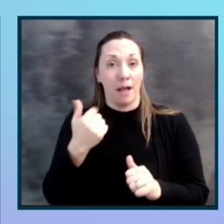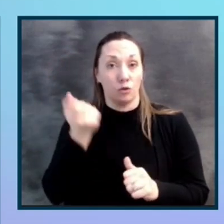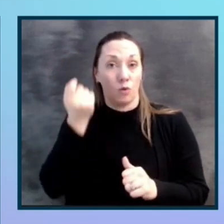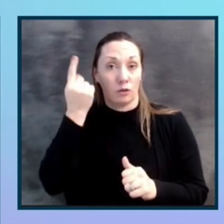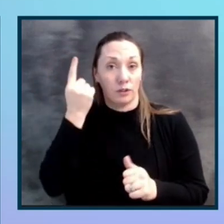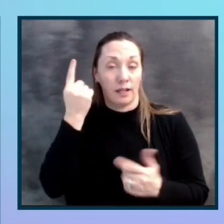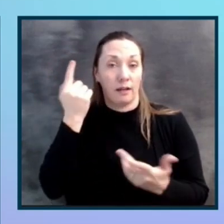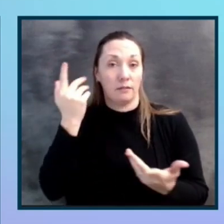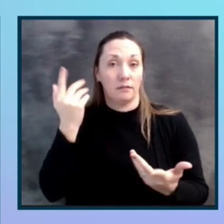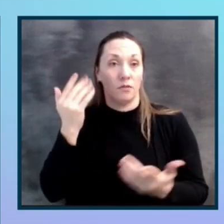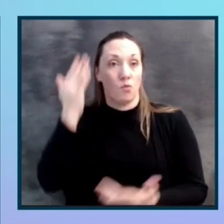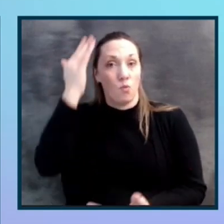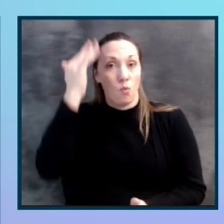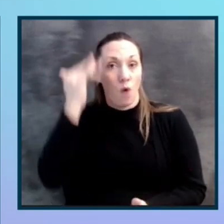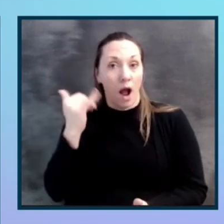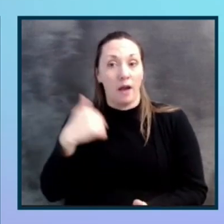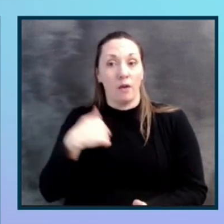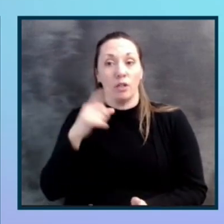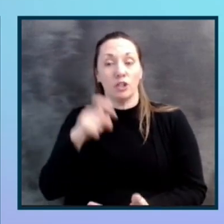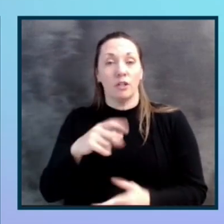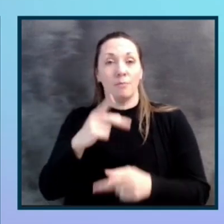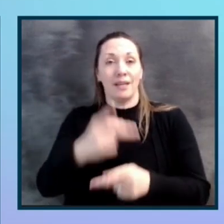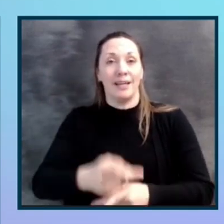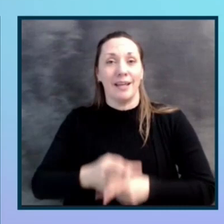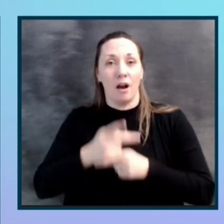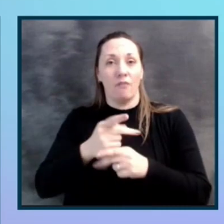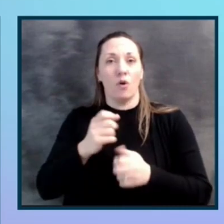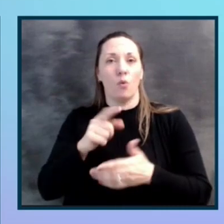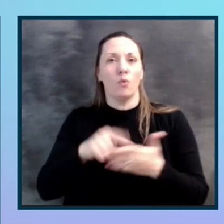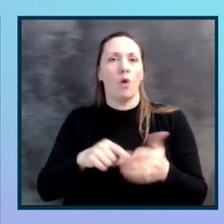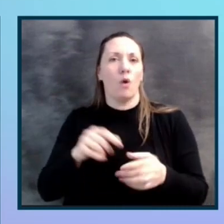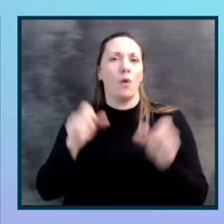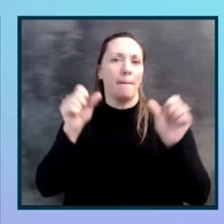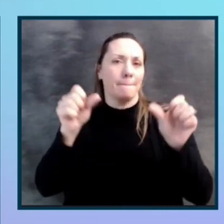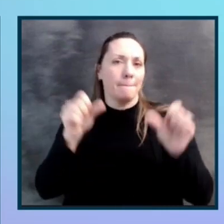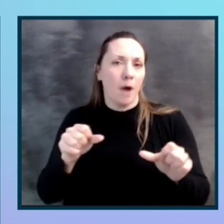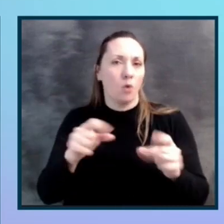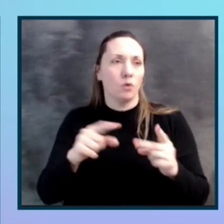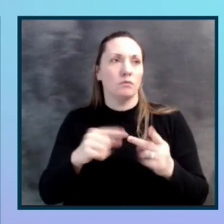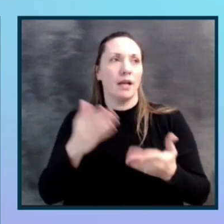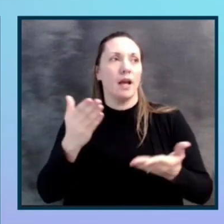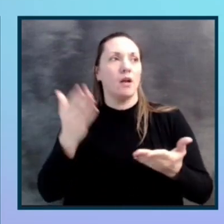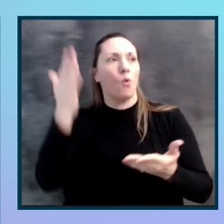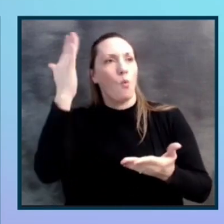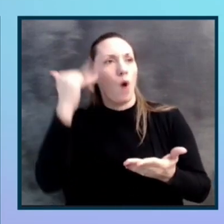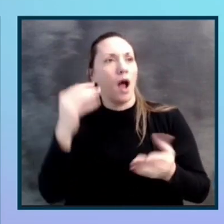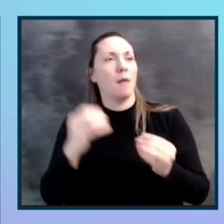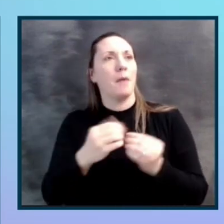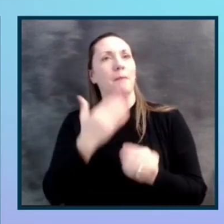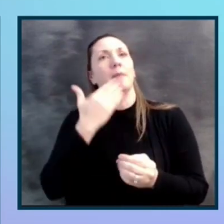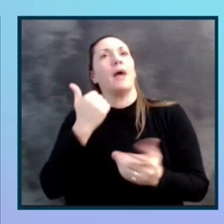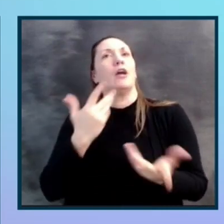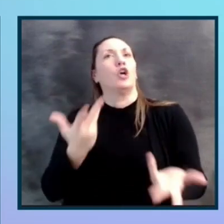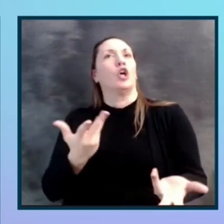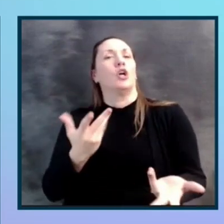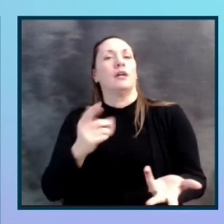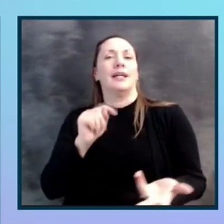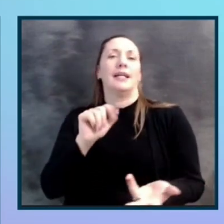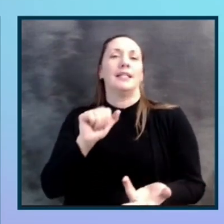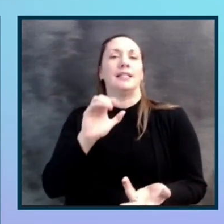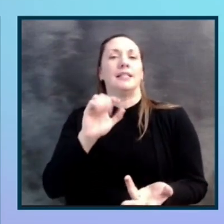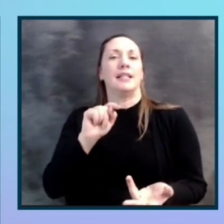understand why we should be careful with some of the content we post and why it might be more tactful to not include something